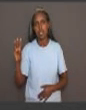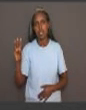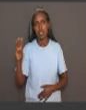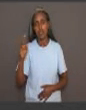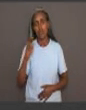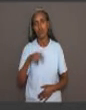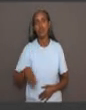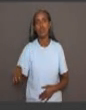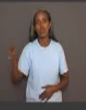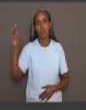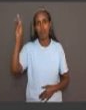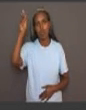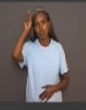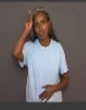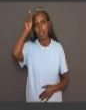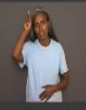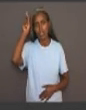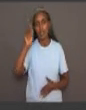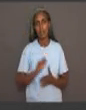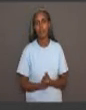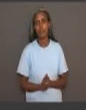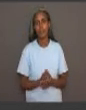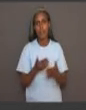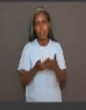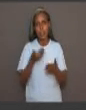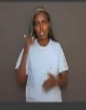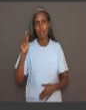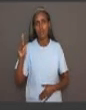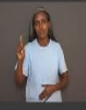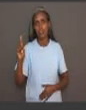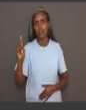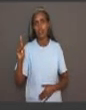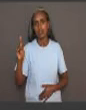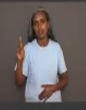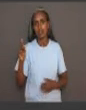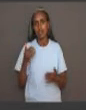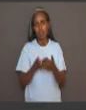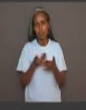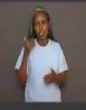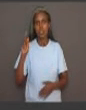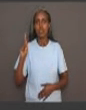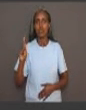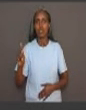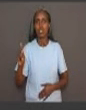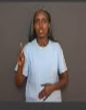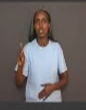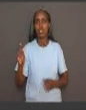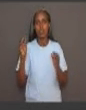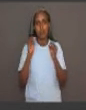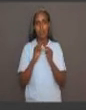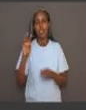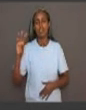to the power of k minus 1 minus 1